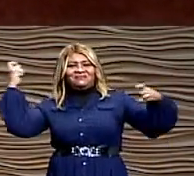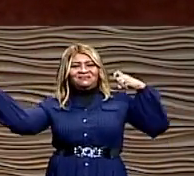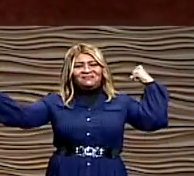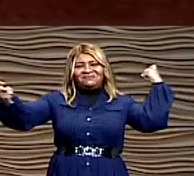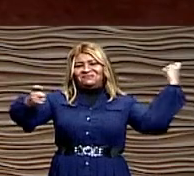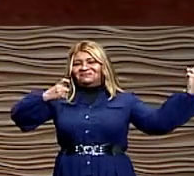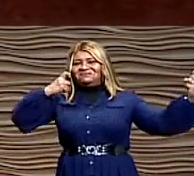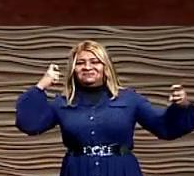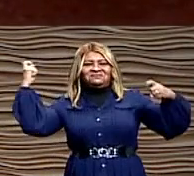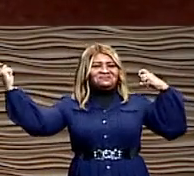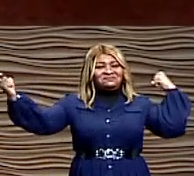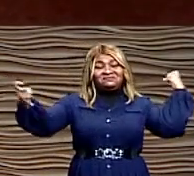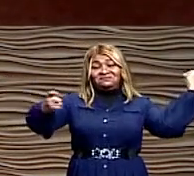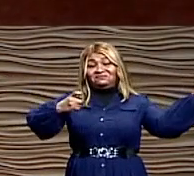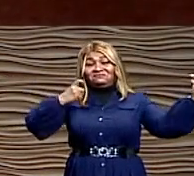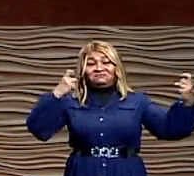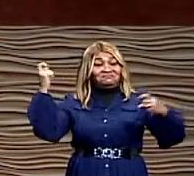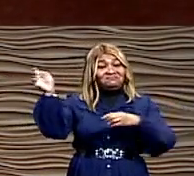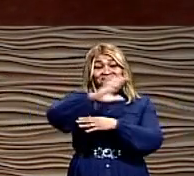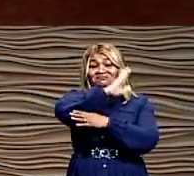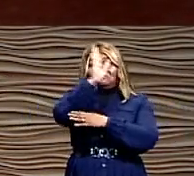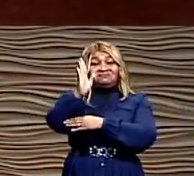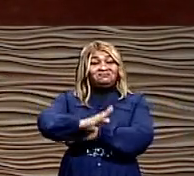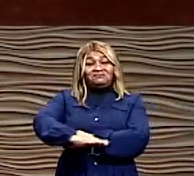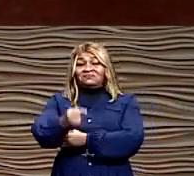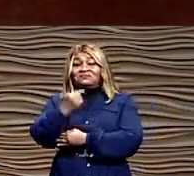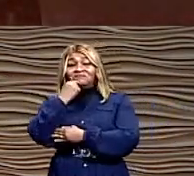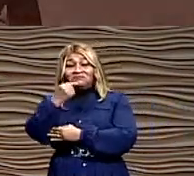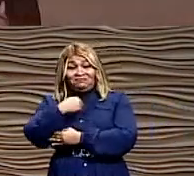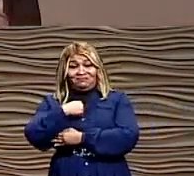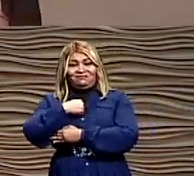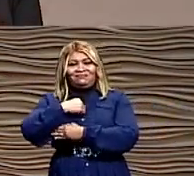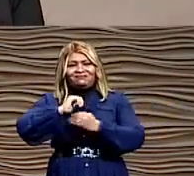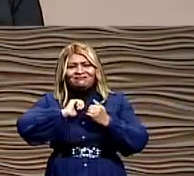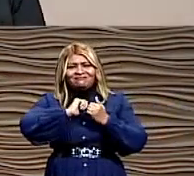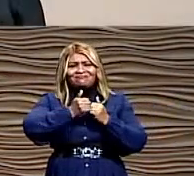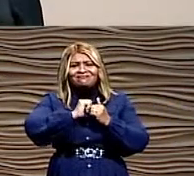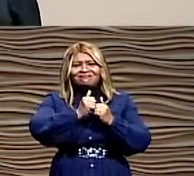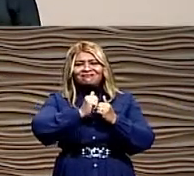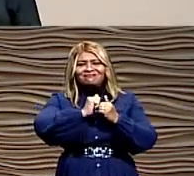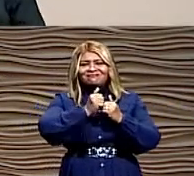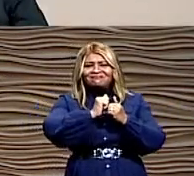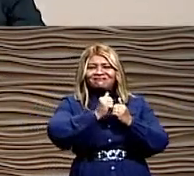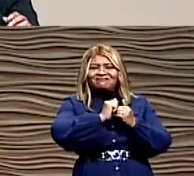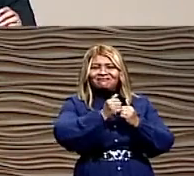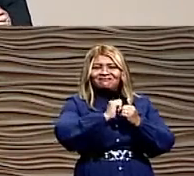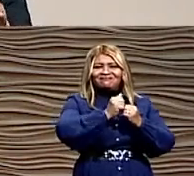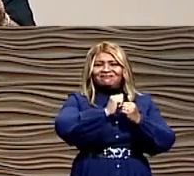Victory. He never told me how. Ooh.